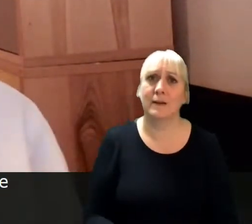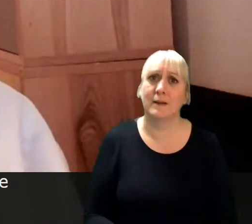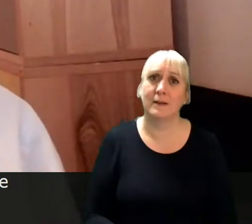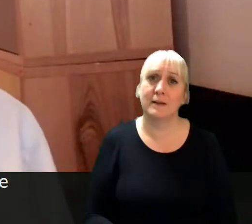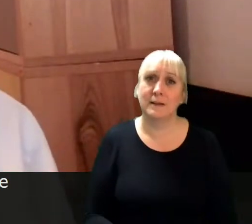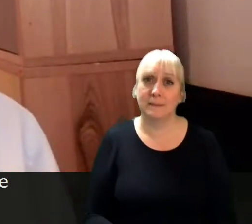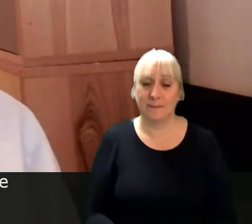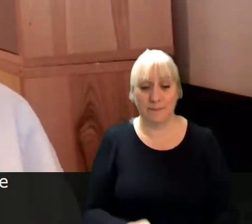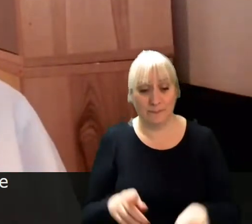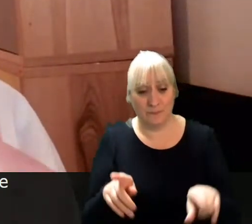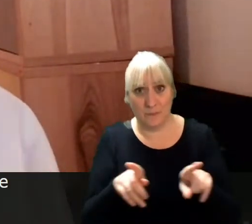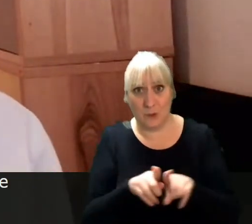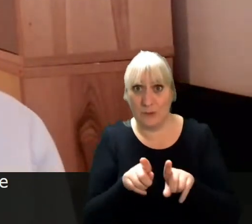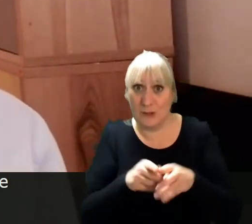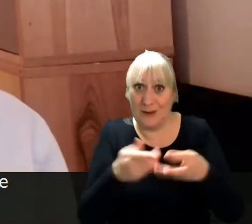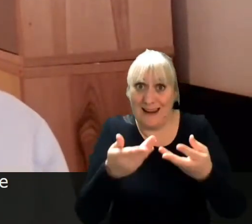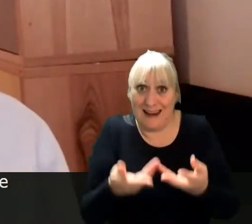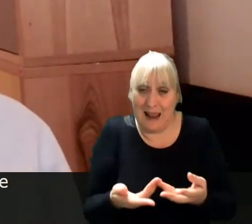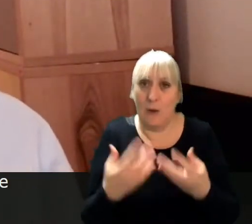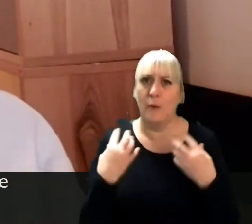he's now spending